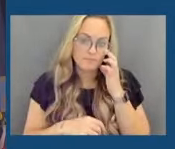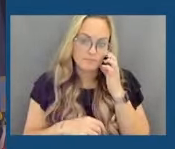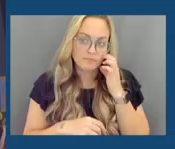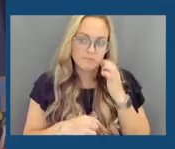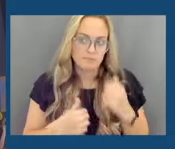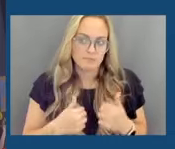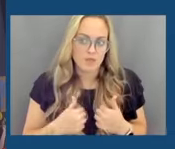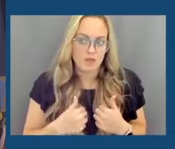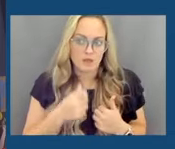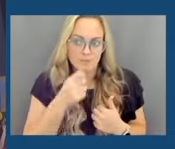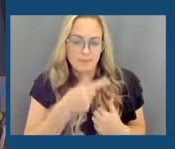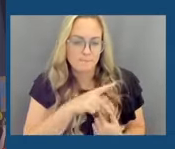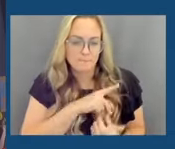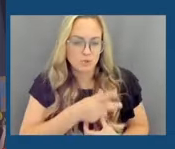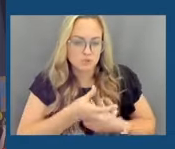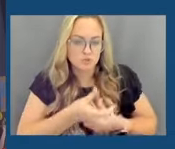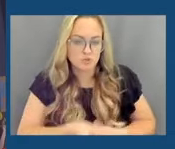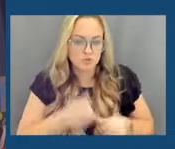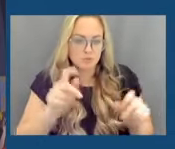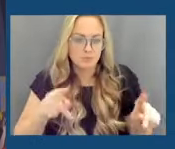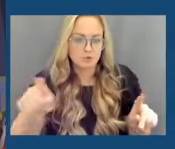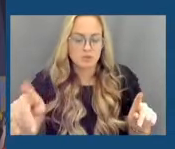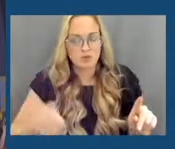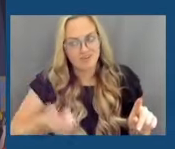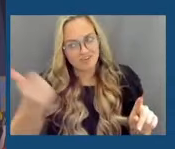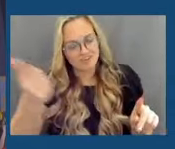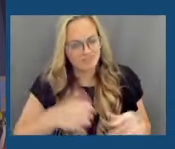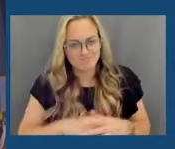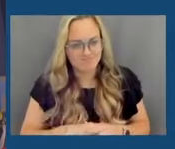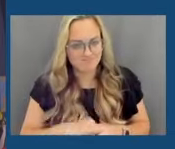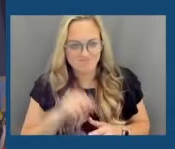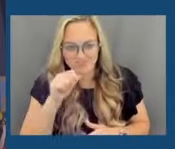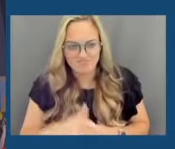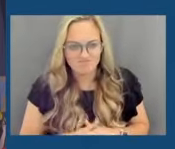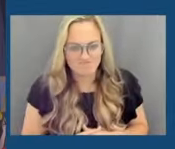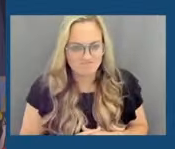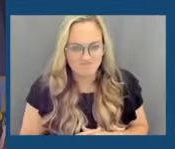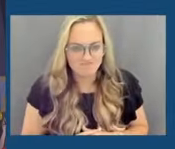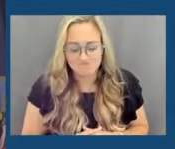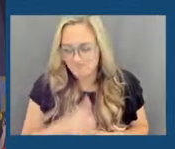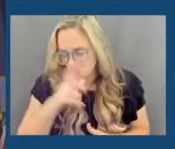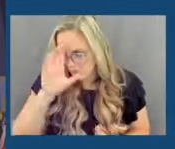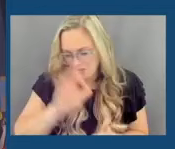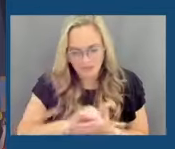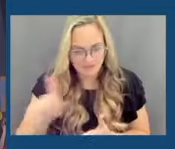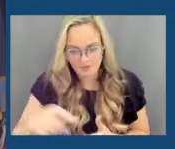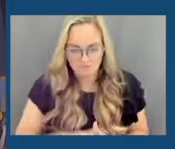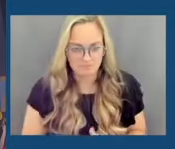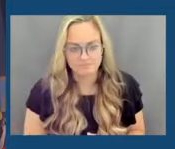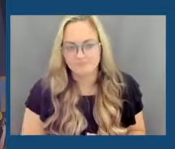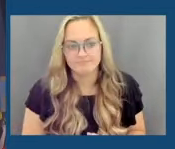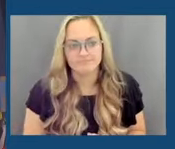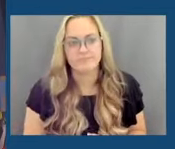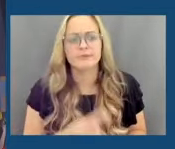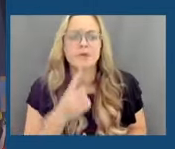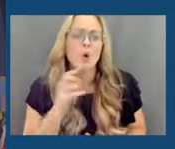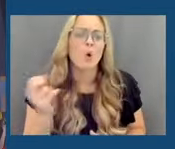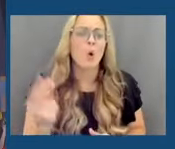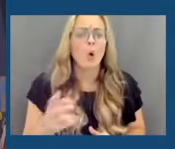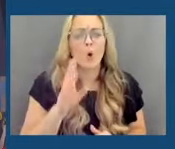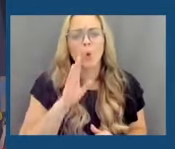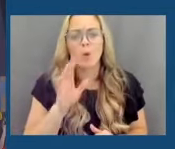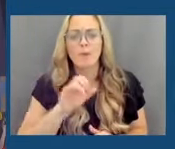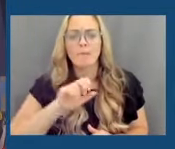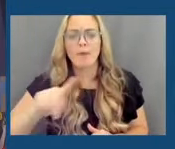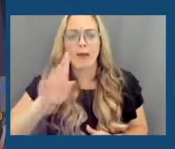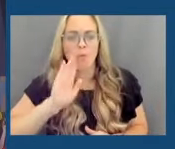not personally trusting the person who got rid of this. I'm not believing him at his word to say, oh, I'm going to put it back.